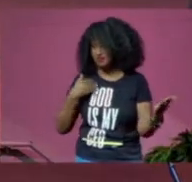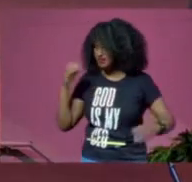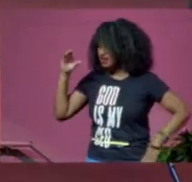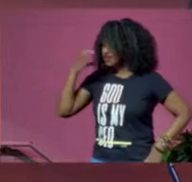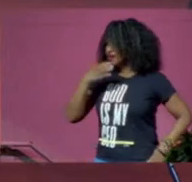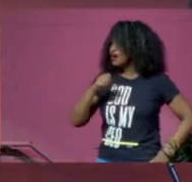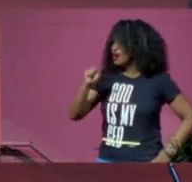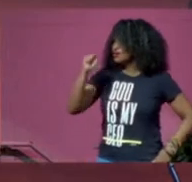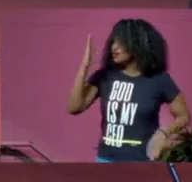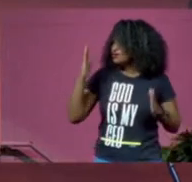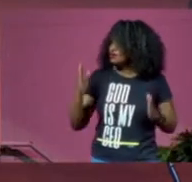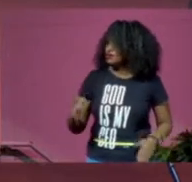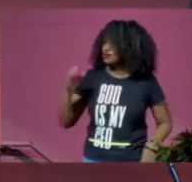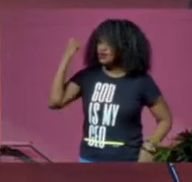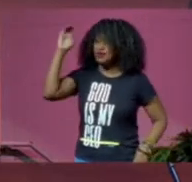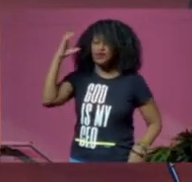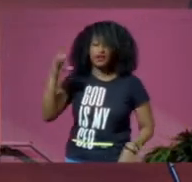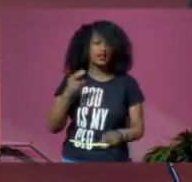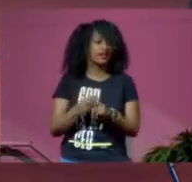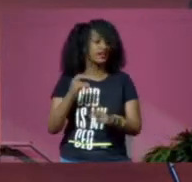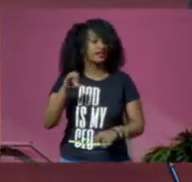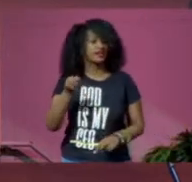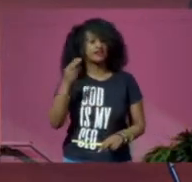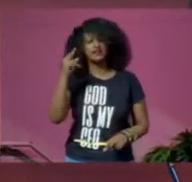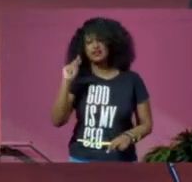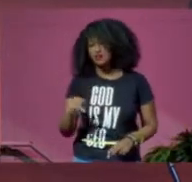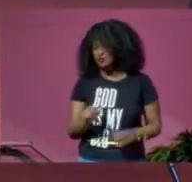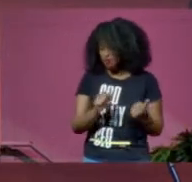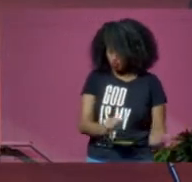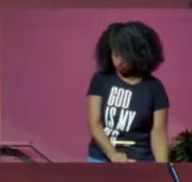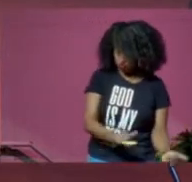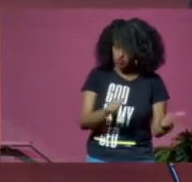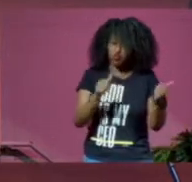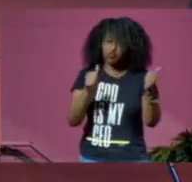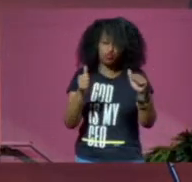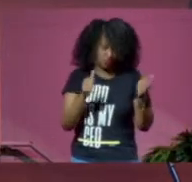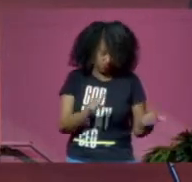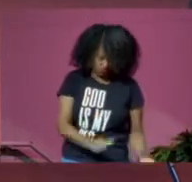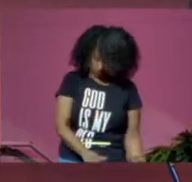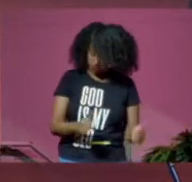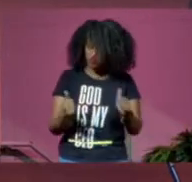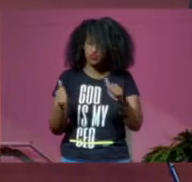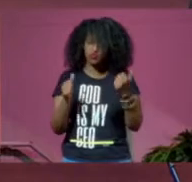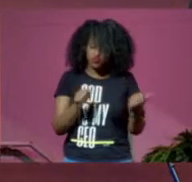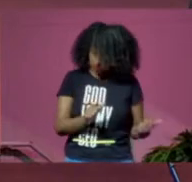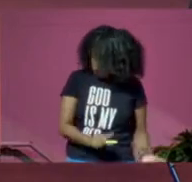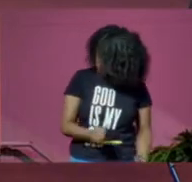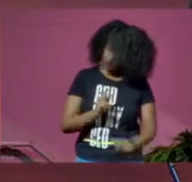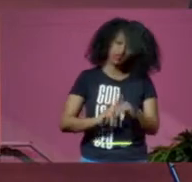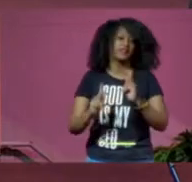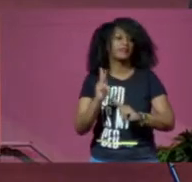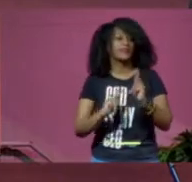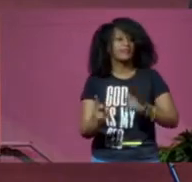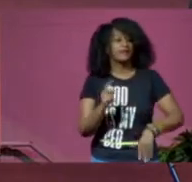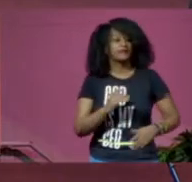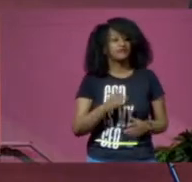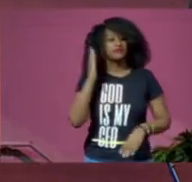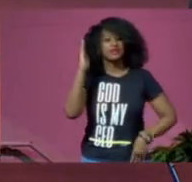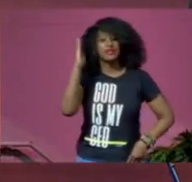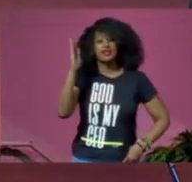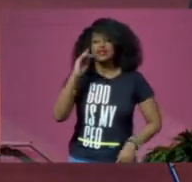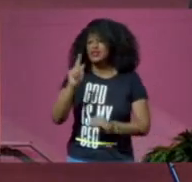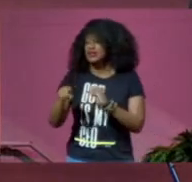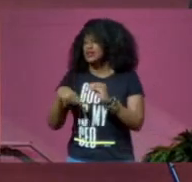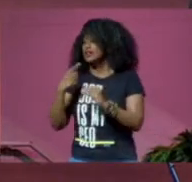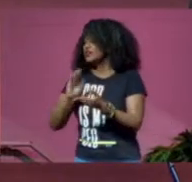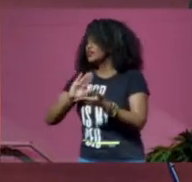of John who was baptizing in Jordan and preaching a baptism of forgiveness and a message of repentance. He was preaching about